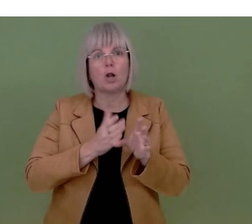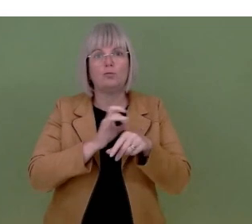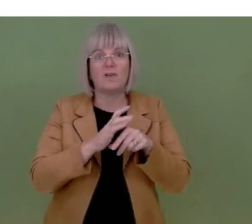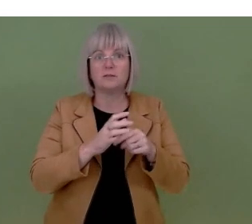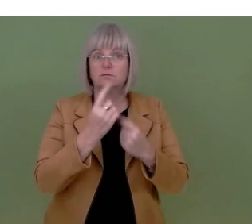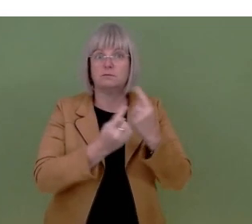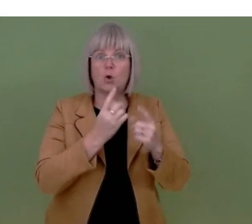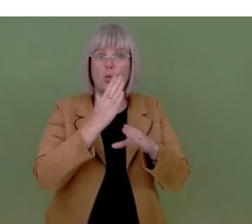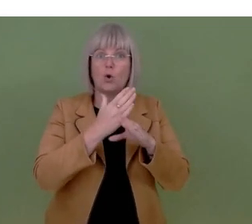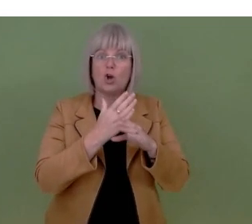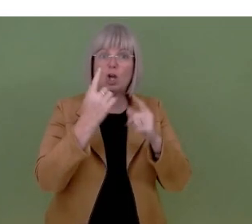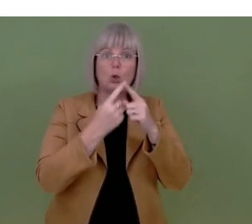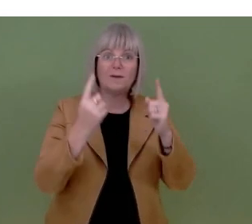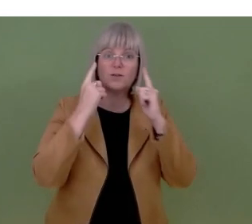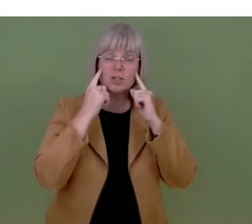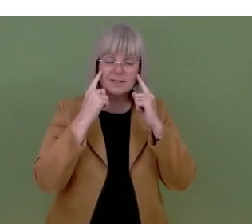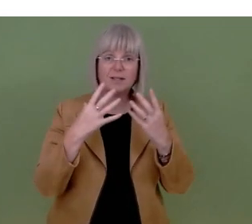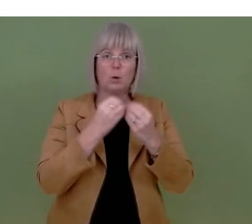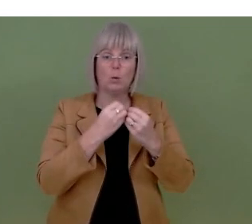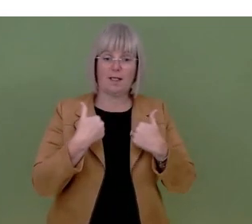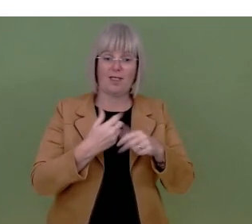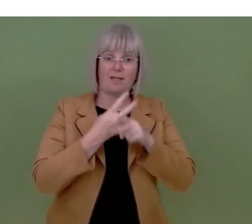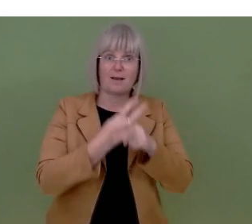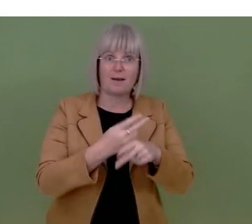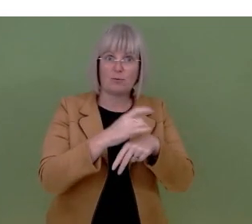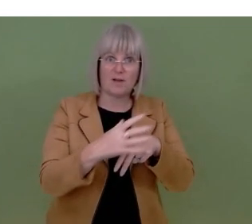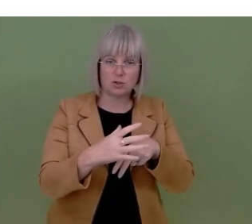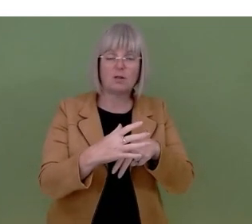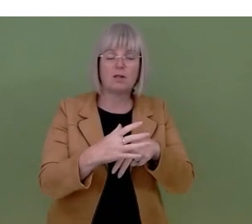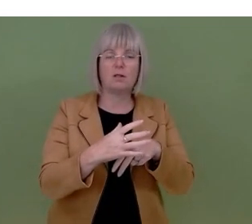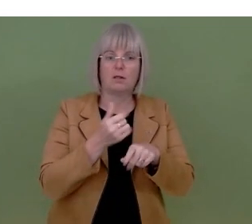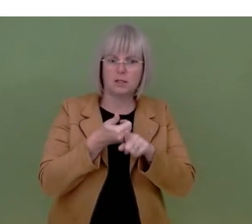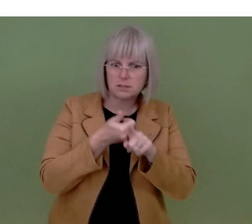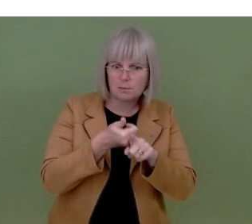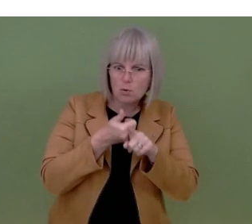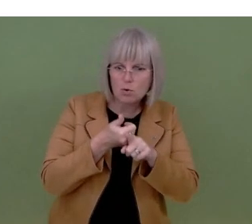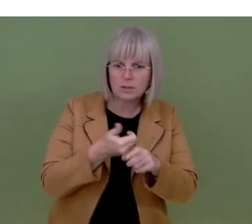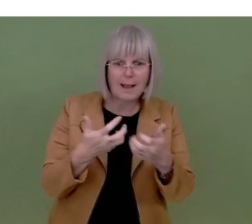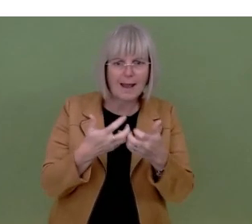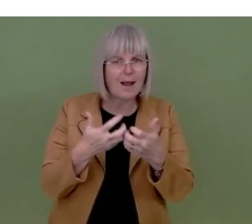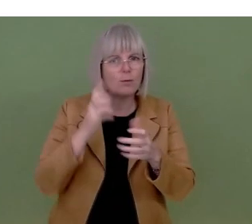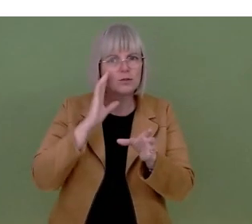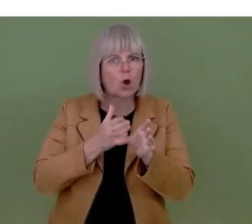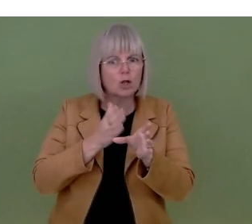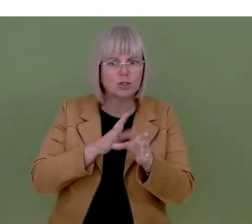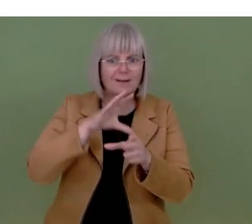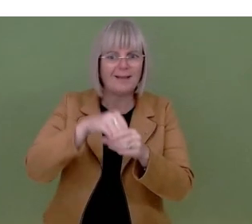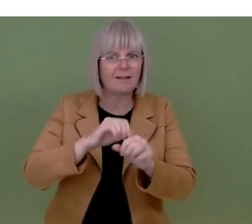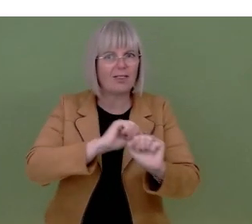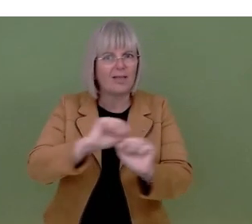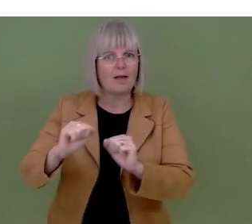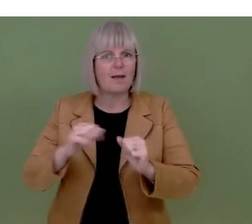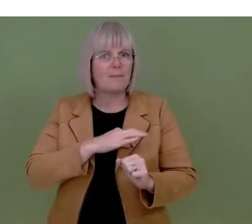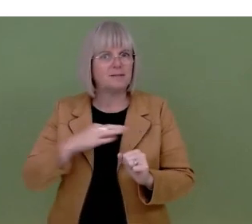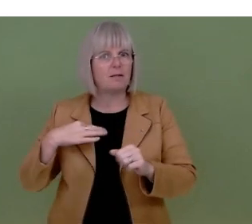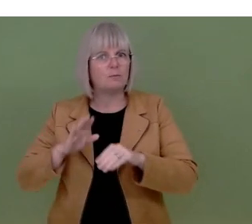healthcare professionals, supporting them to take this psychological approach to their practice. Within the health psychology community,